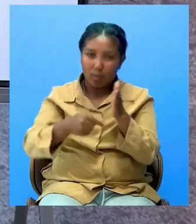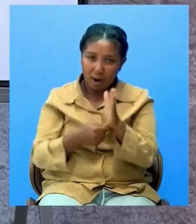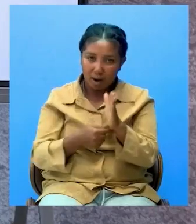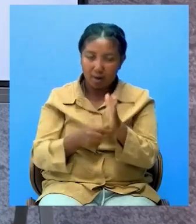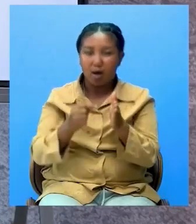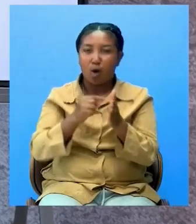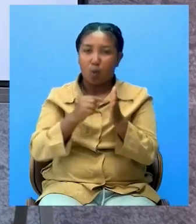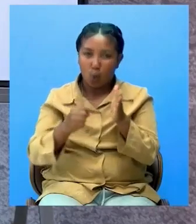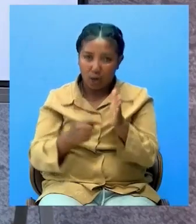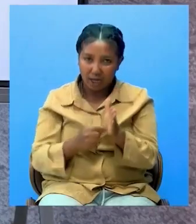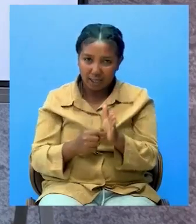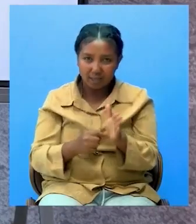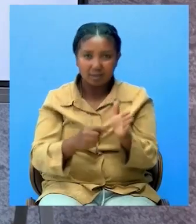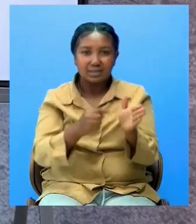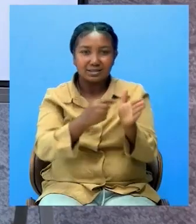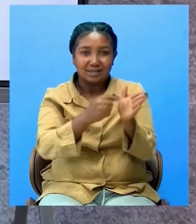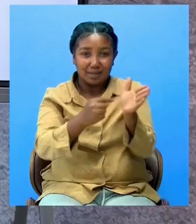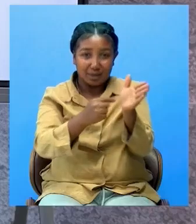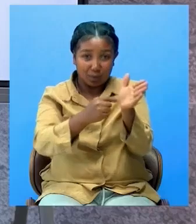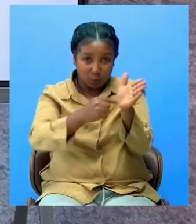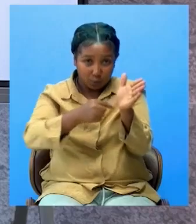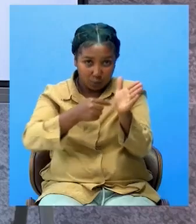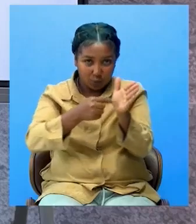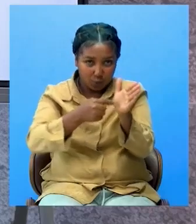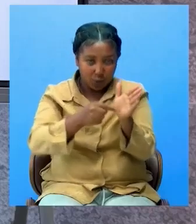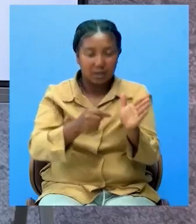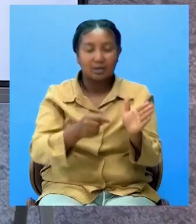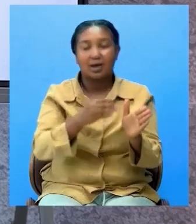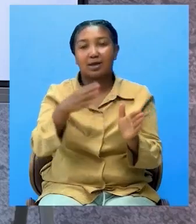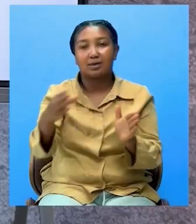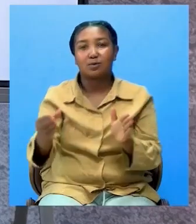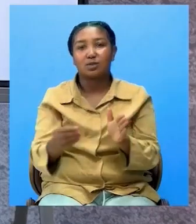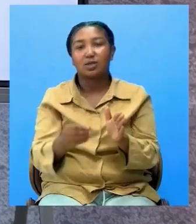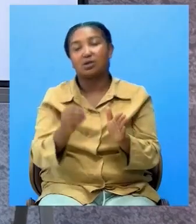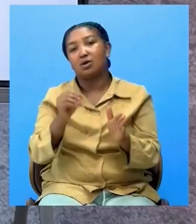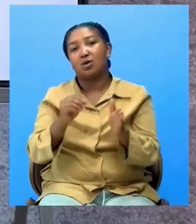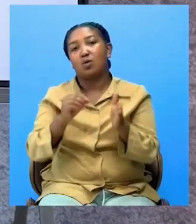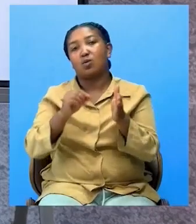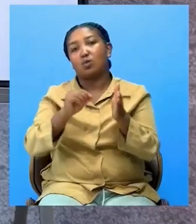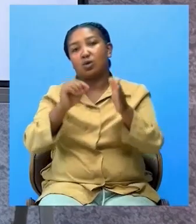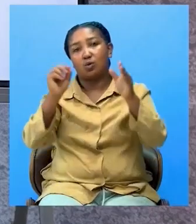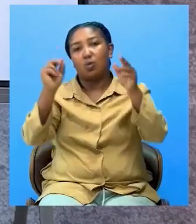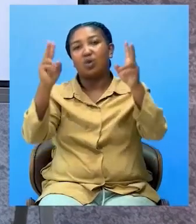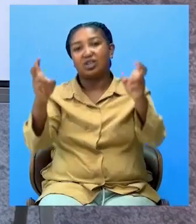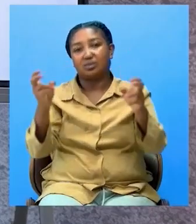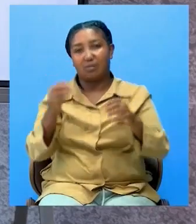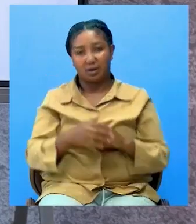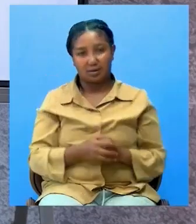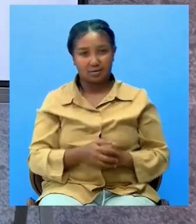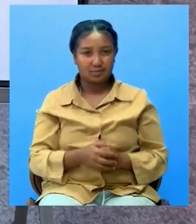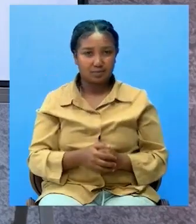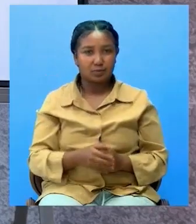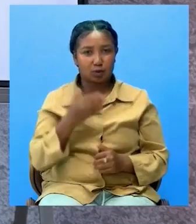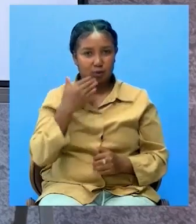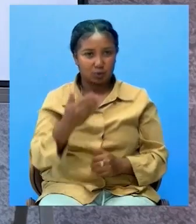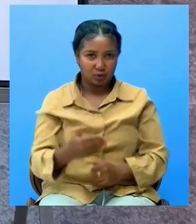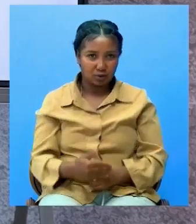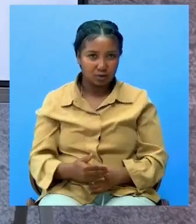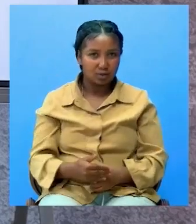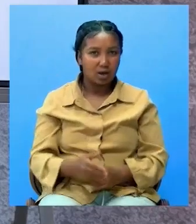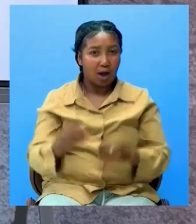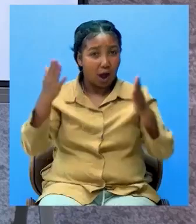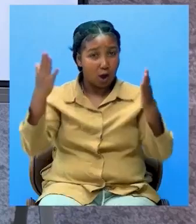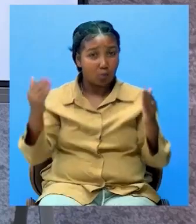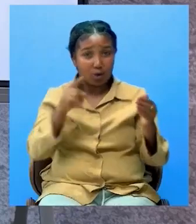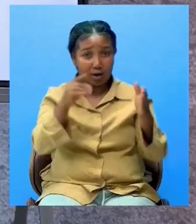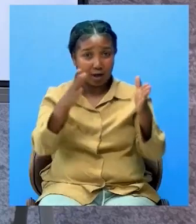colon, semicolon, and also quotation marks. Is it clear? Good. So I hope